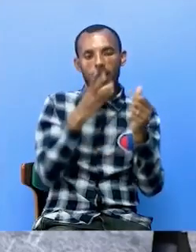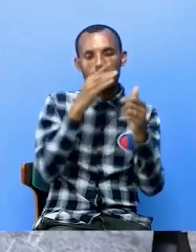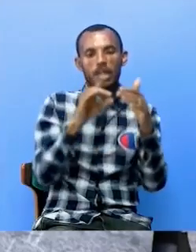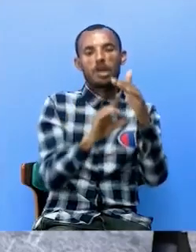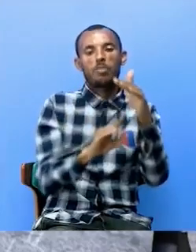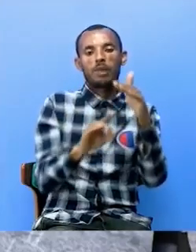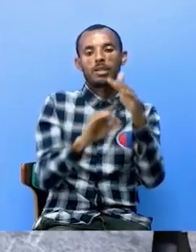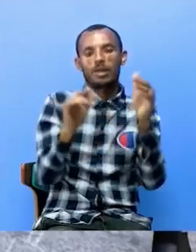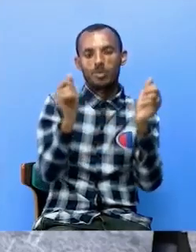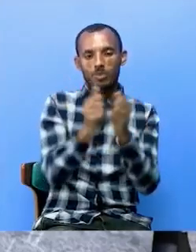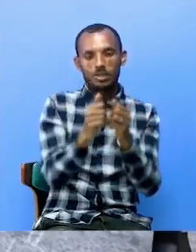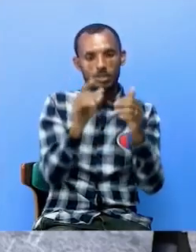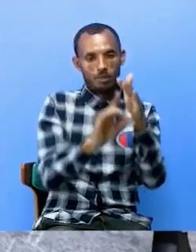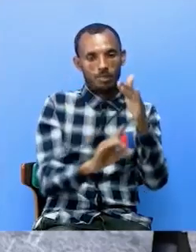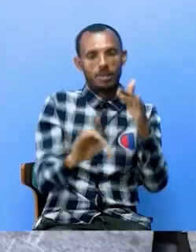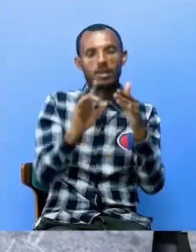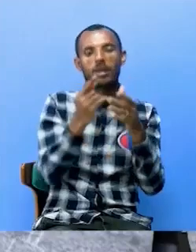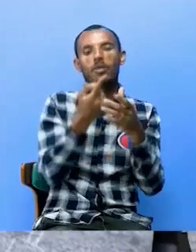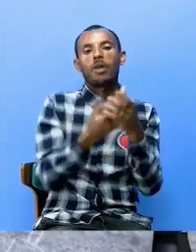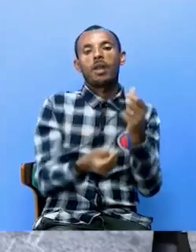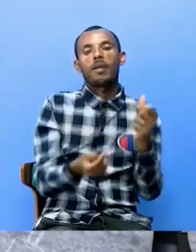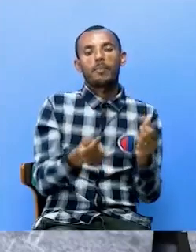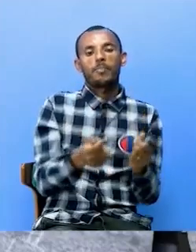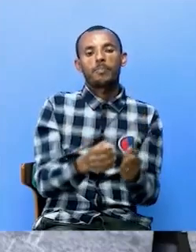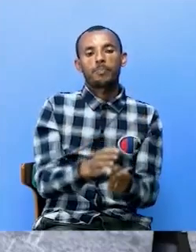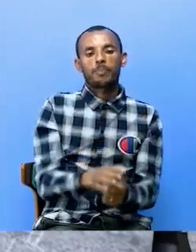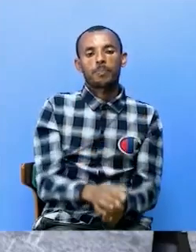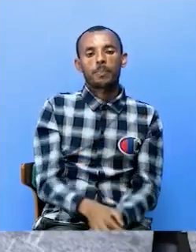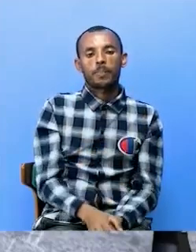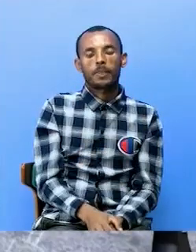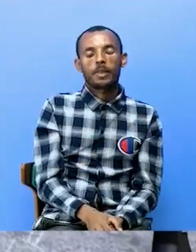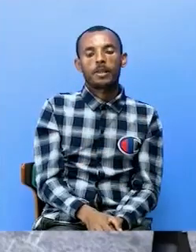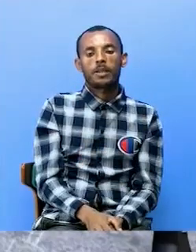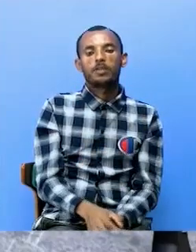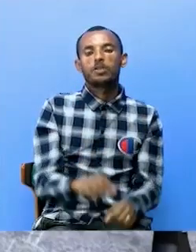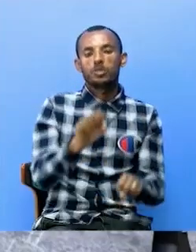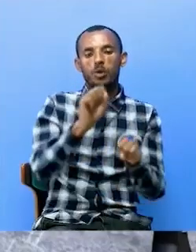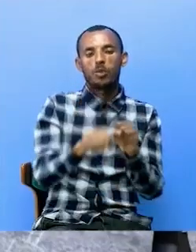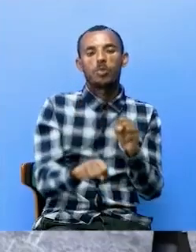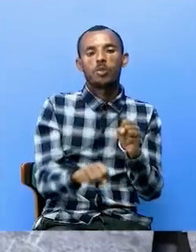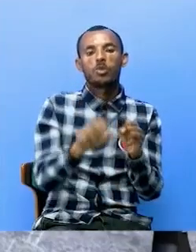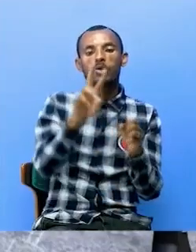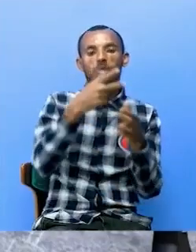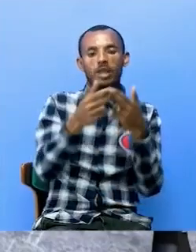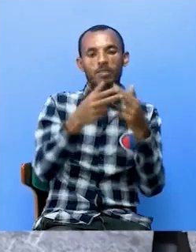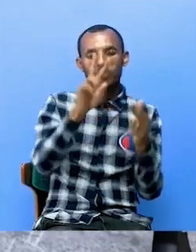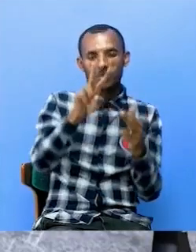the denominators with their corresponding denominator. So